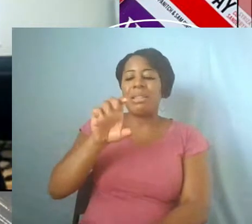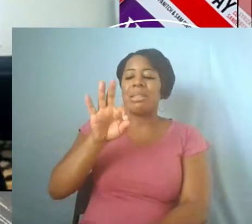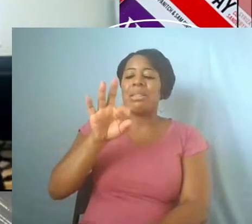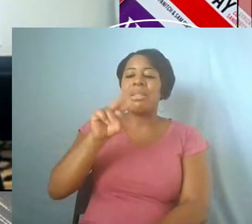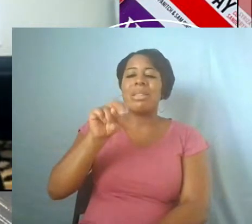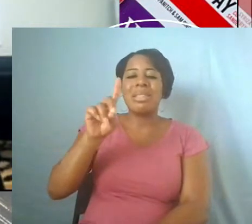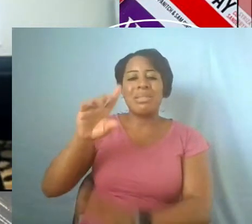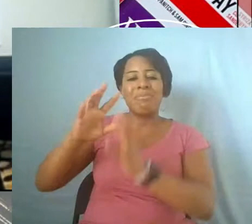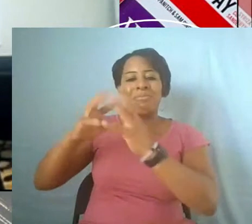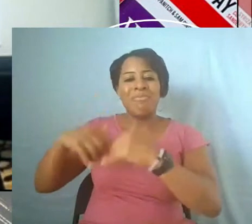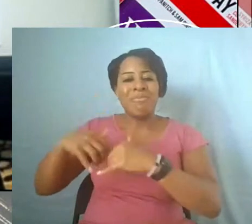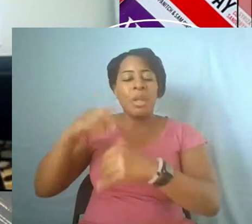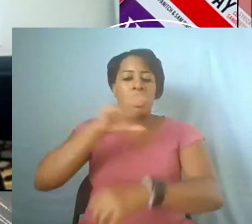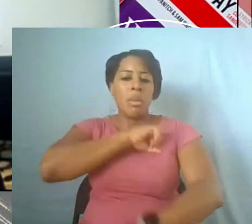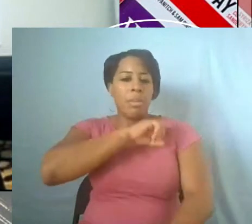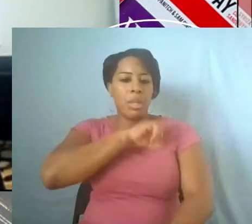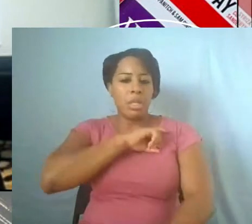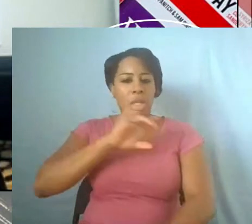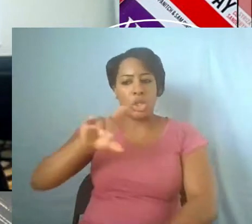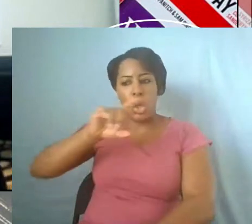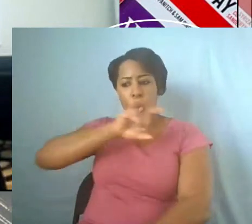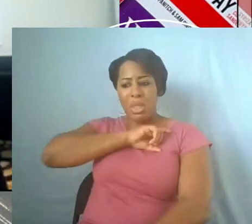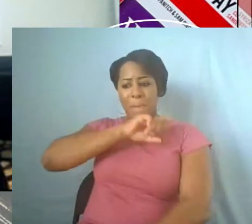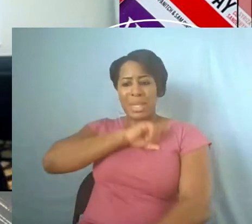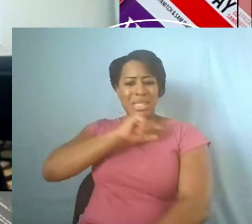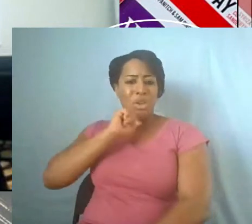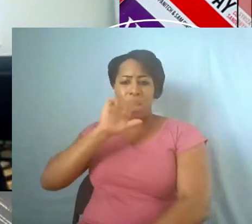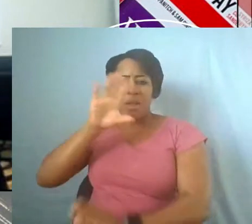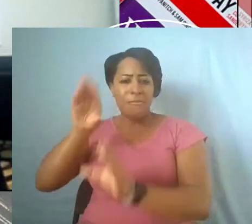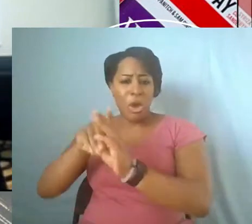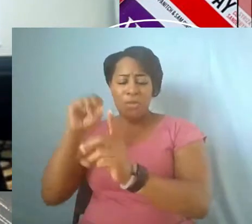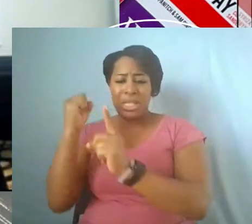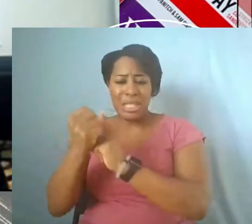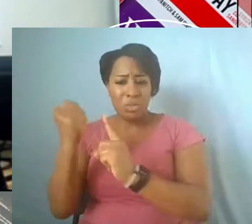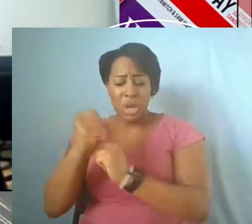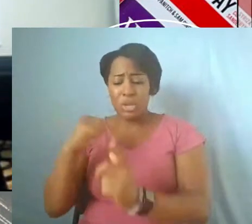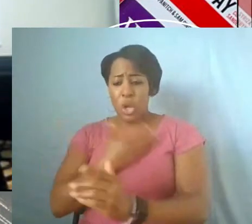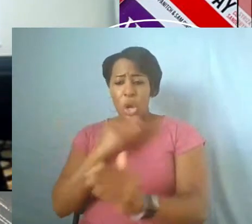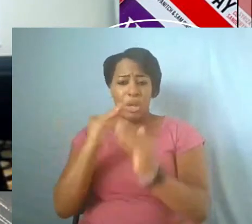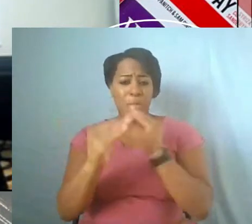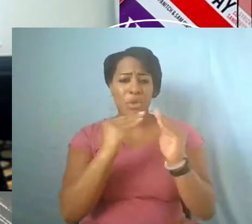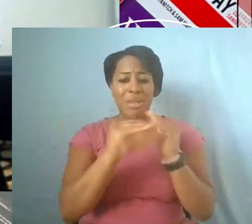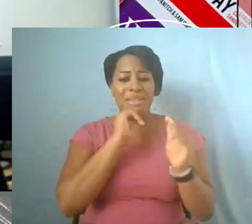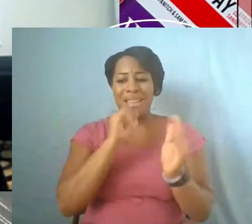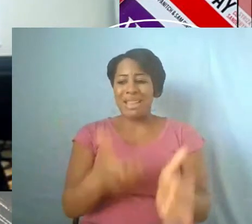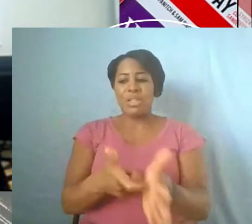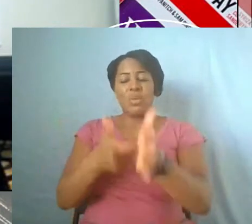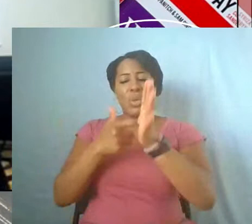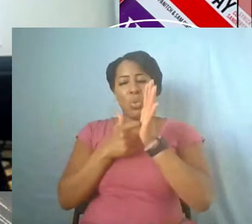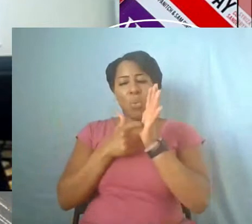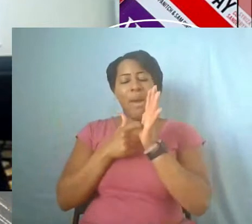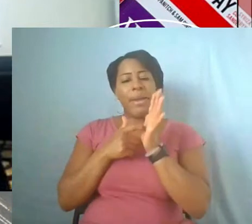taking police out of situations in our communities that doesn't require that type of